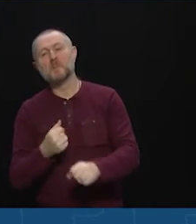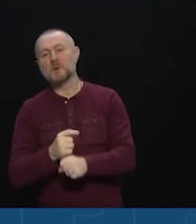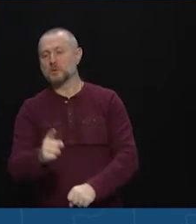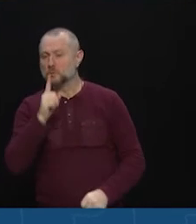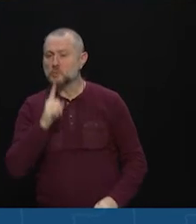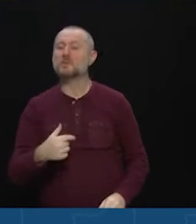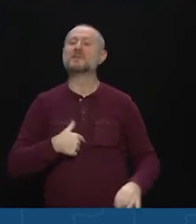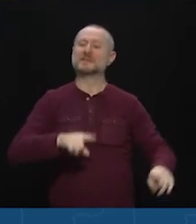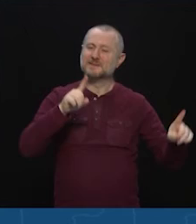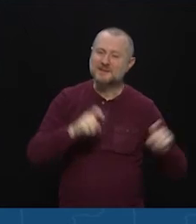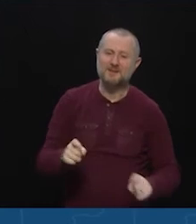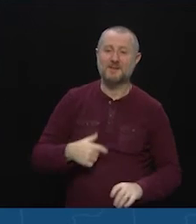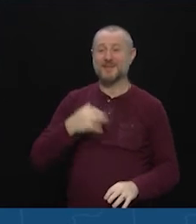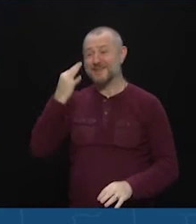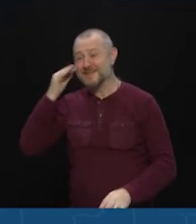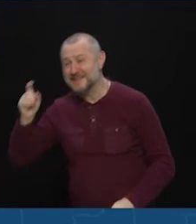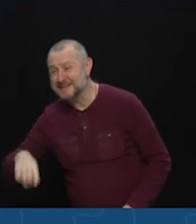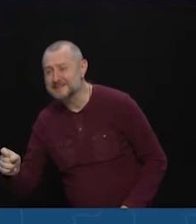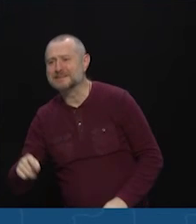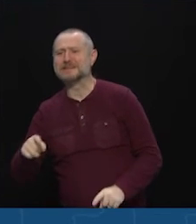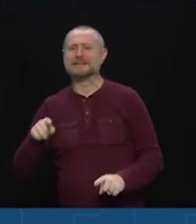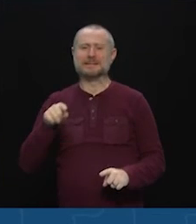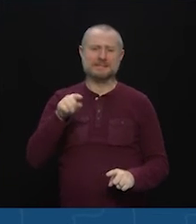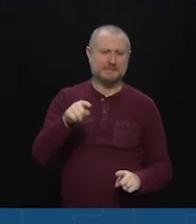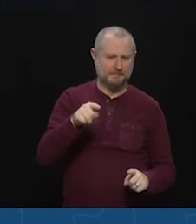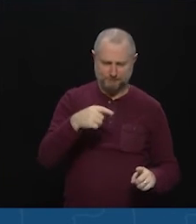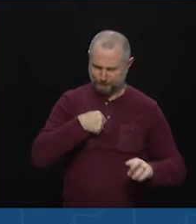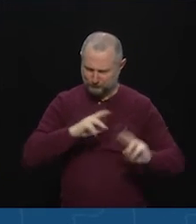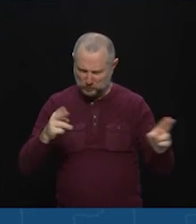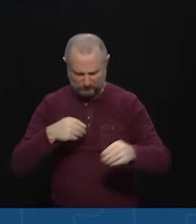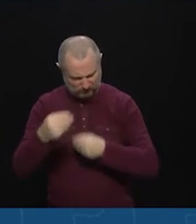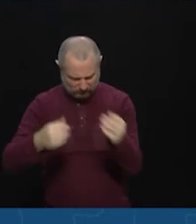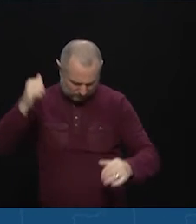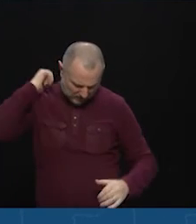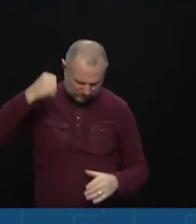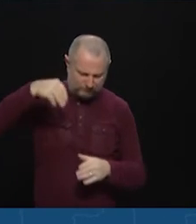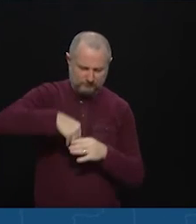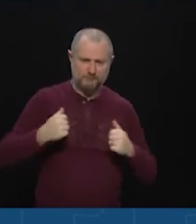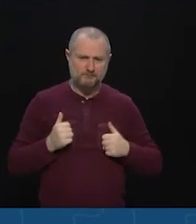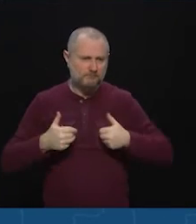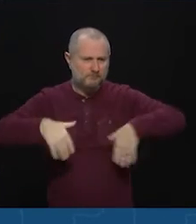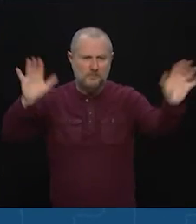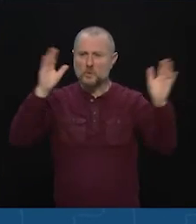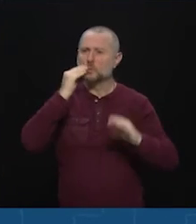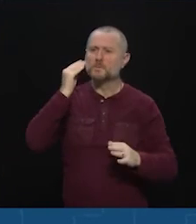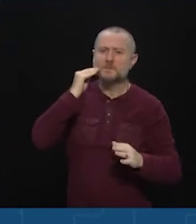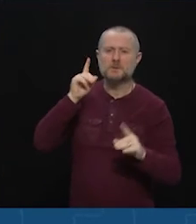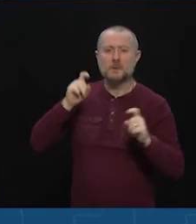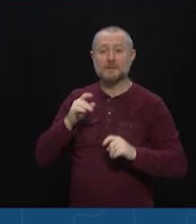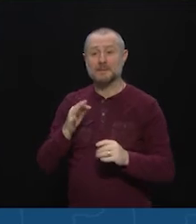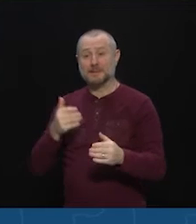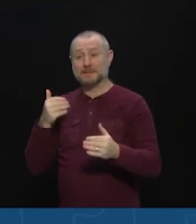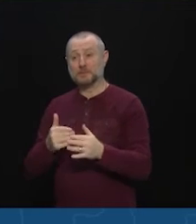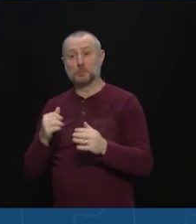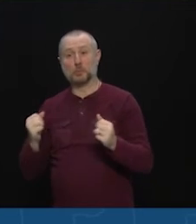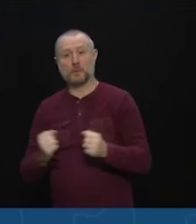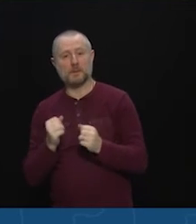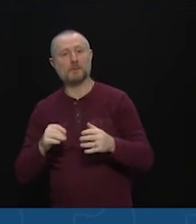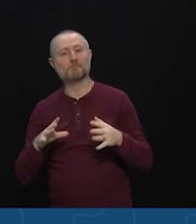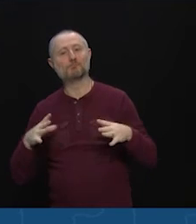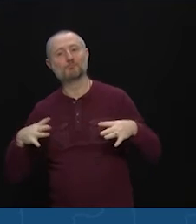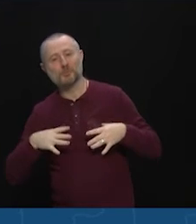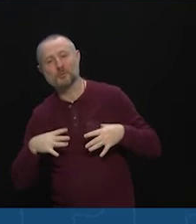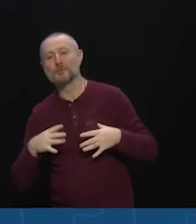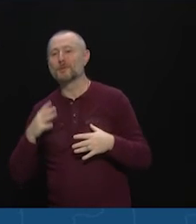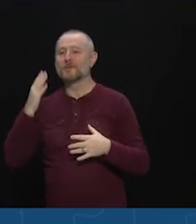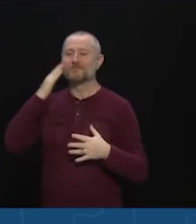with them if necessary. And I want to announce that as we're approaching the winter break, schools have different times, but between February and March, I